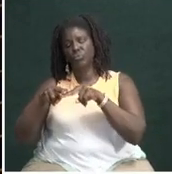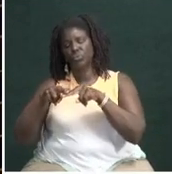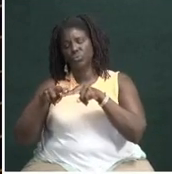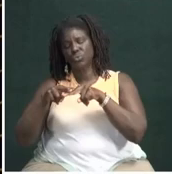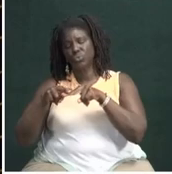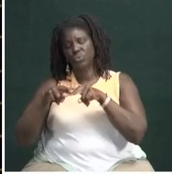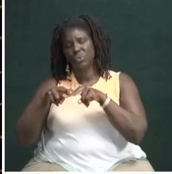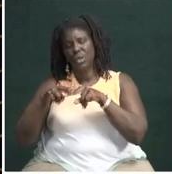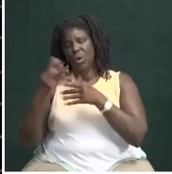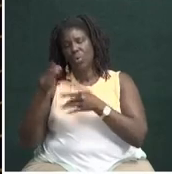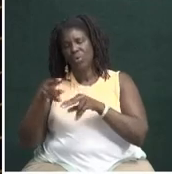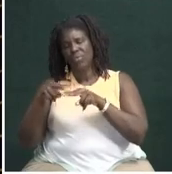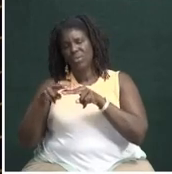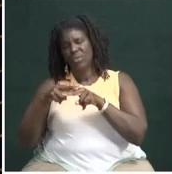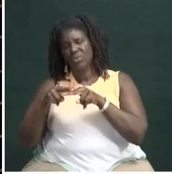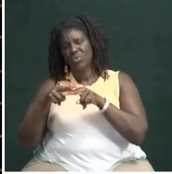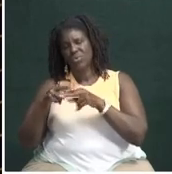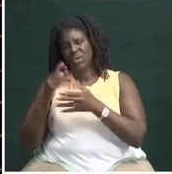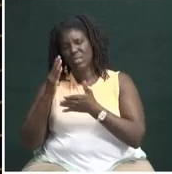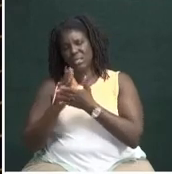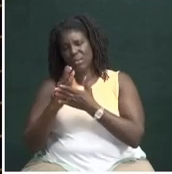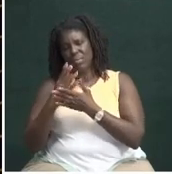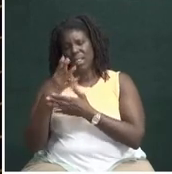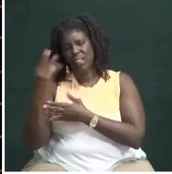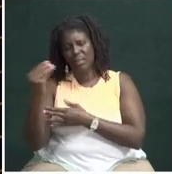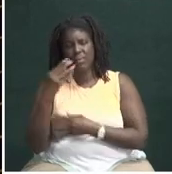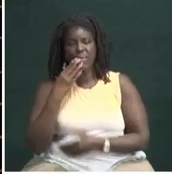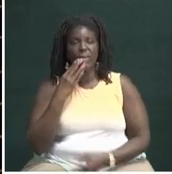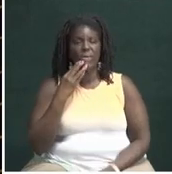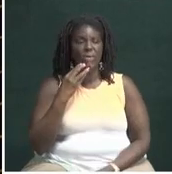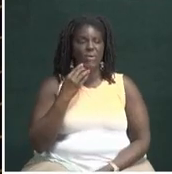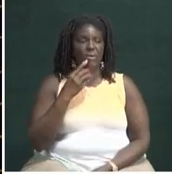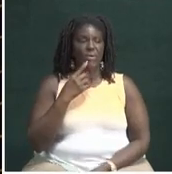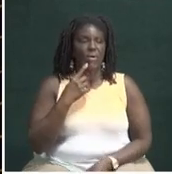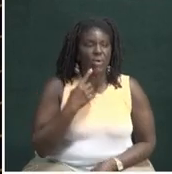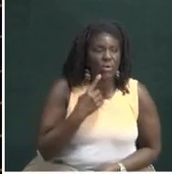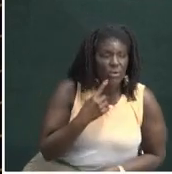I always have to wait for the train to stop and go by.